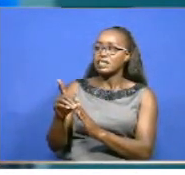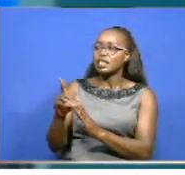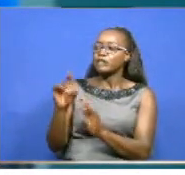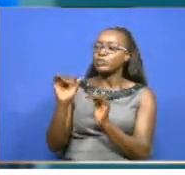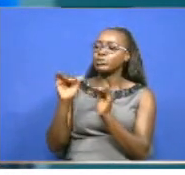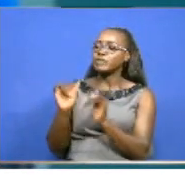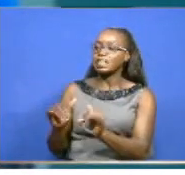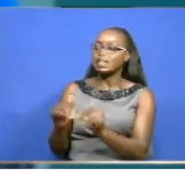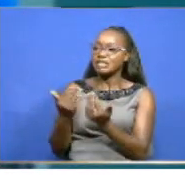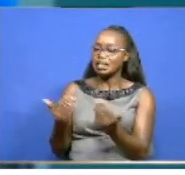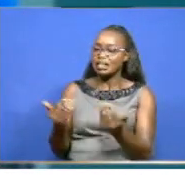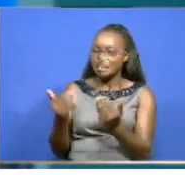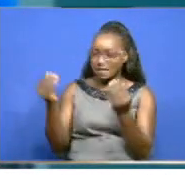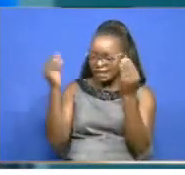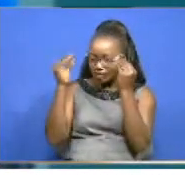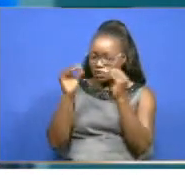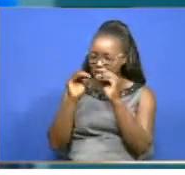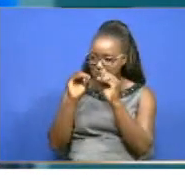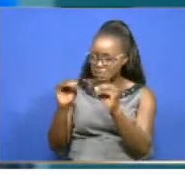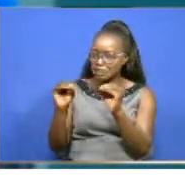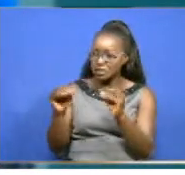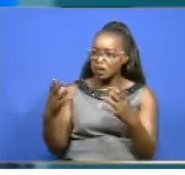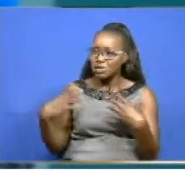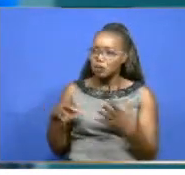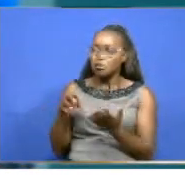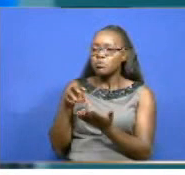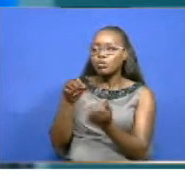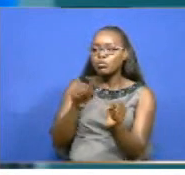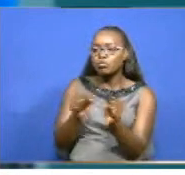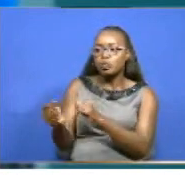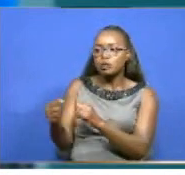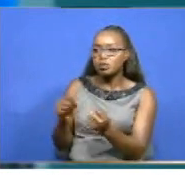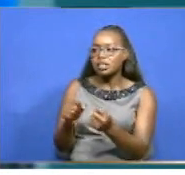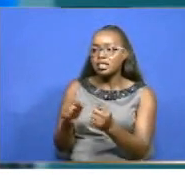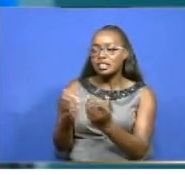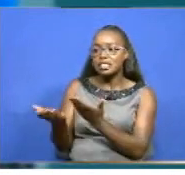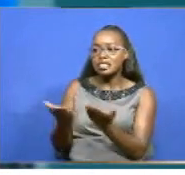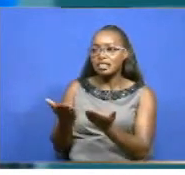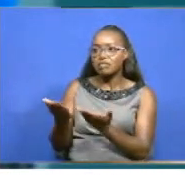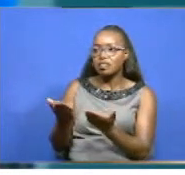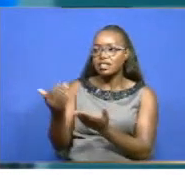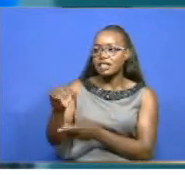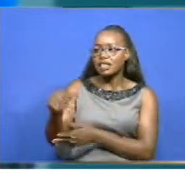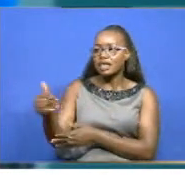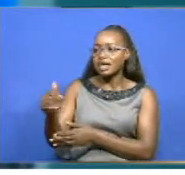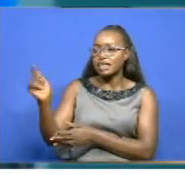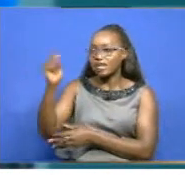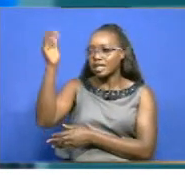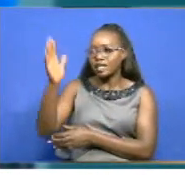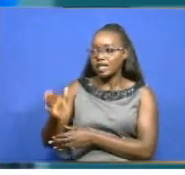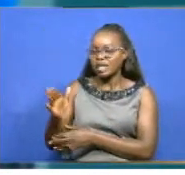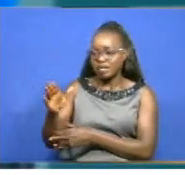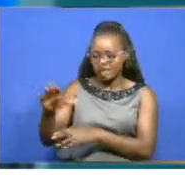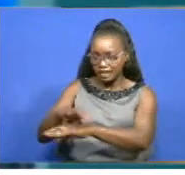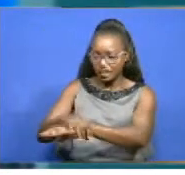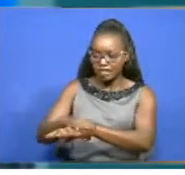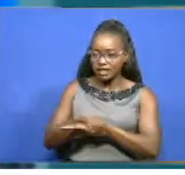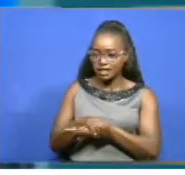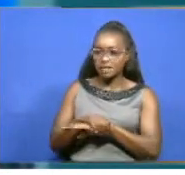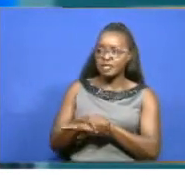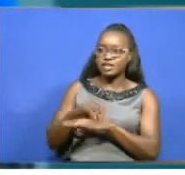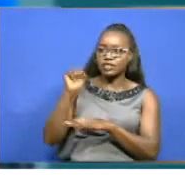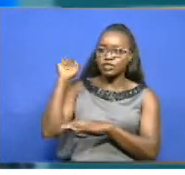are not educated. People are not getting the possibilities of getting the services of any other Kenyan that should be getting. These are